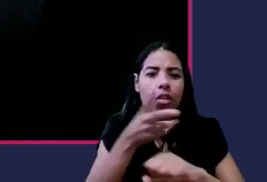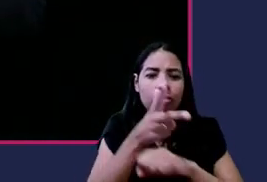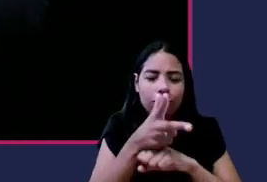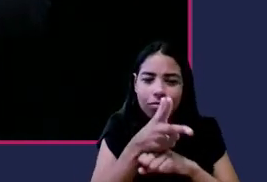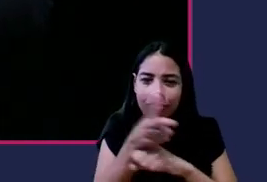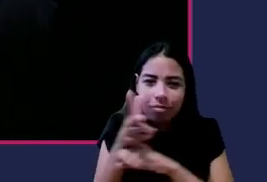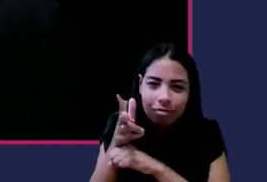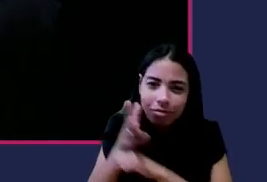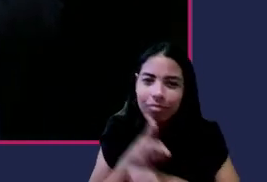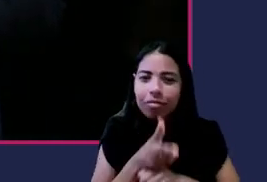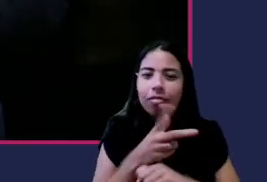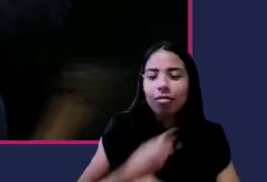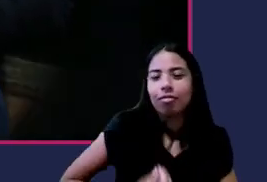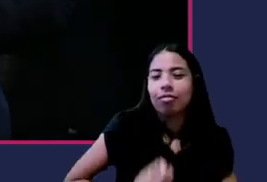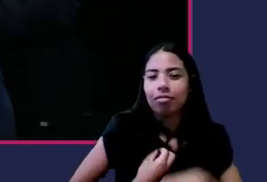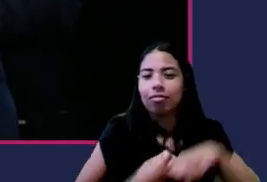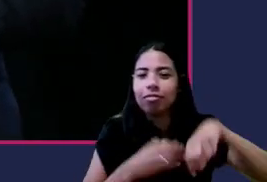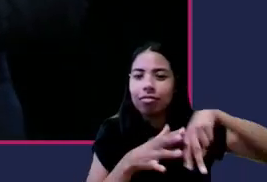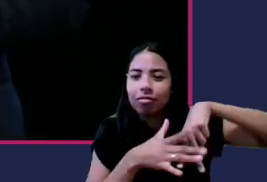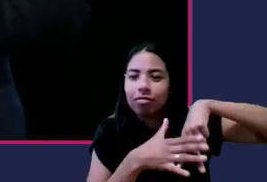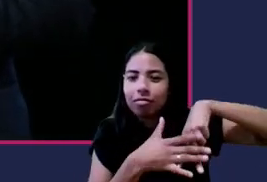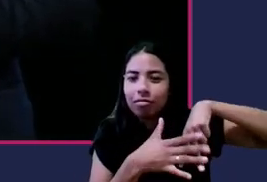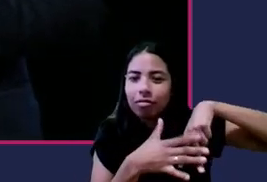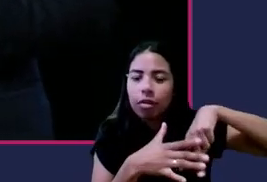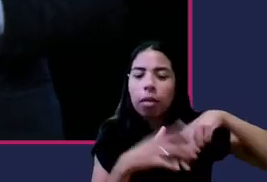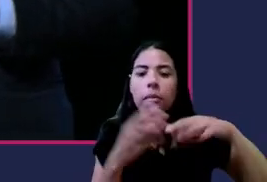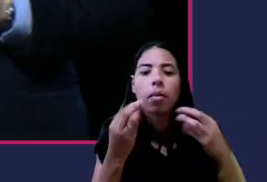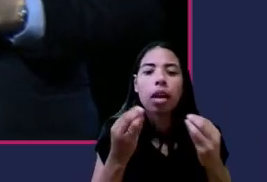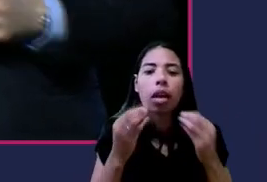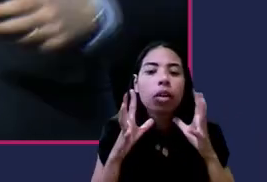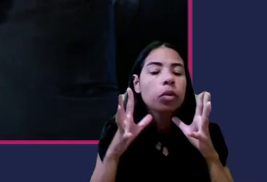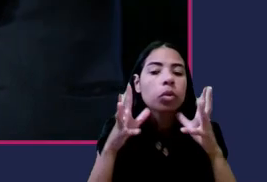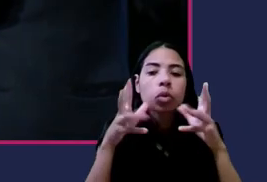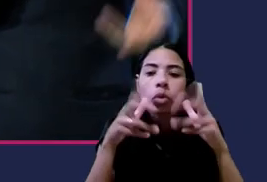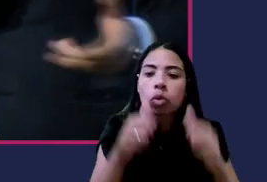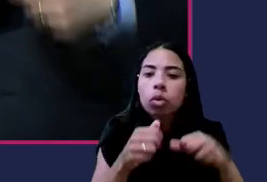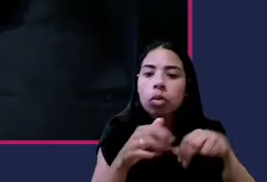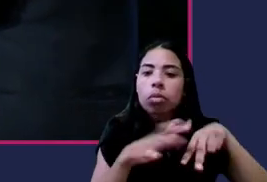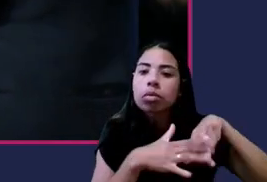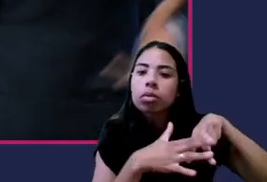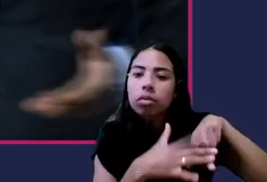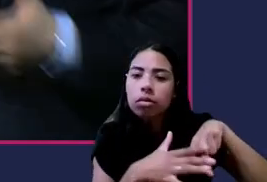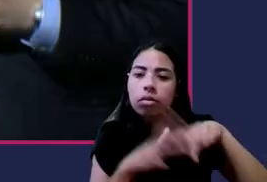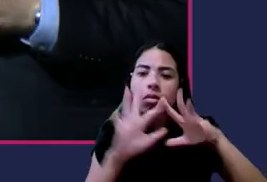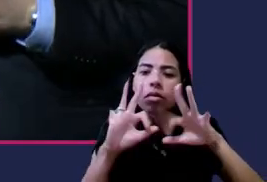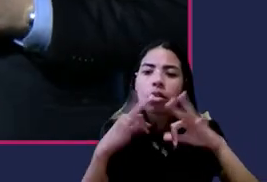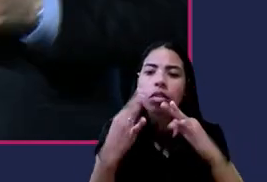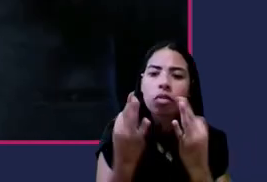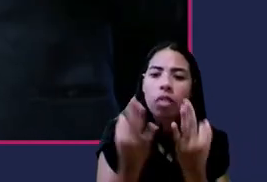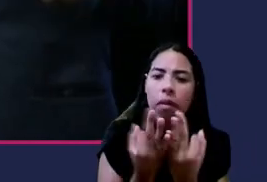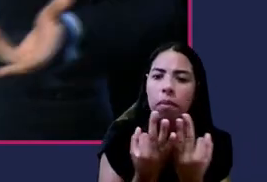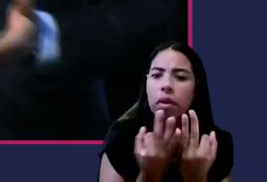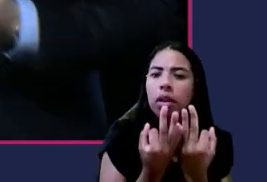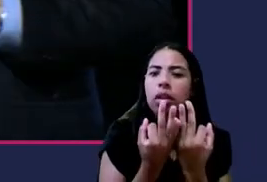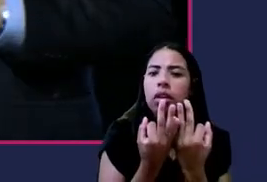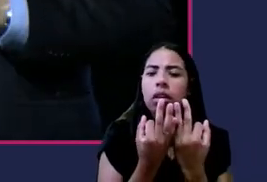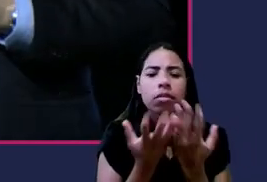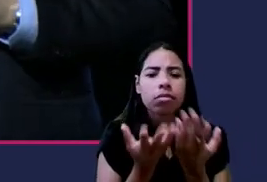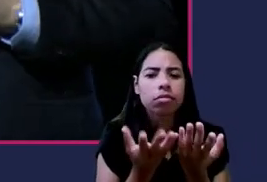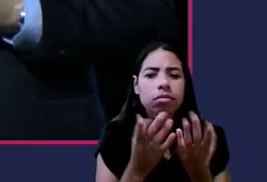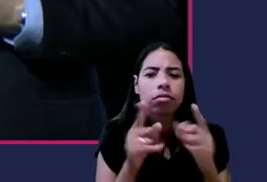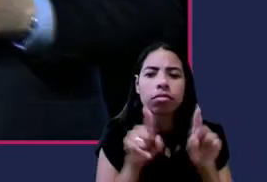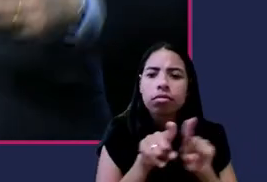We want to have more than 100 documentaries on streaming, so all patients and families can have a